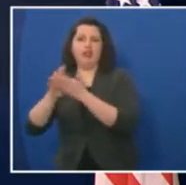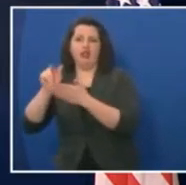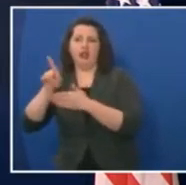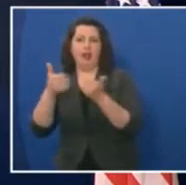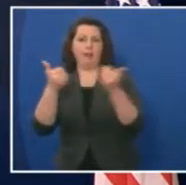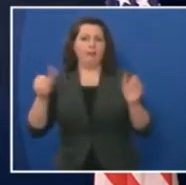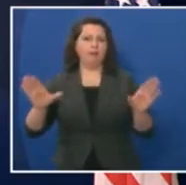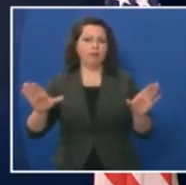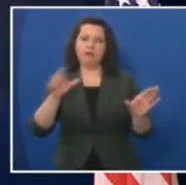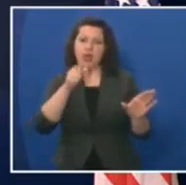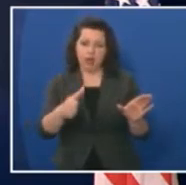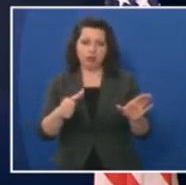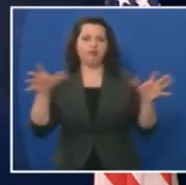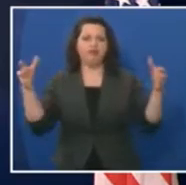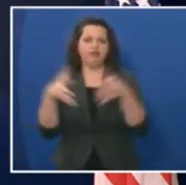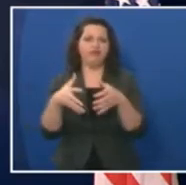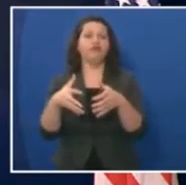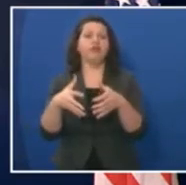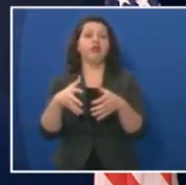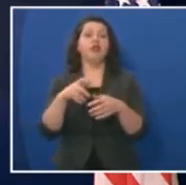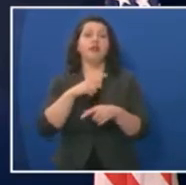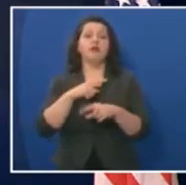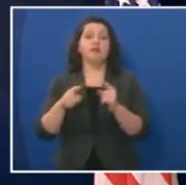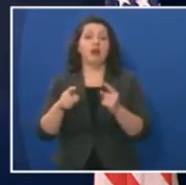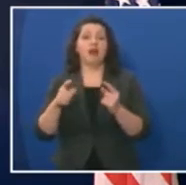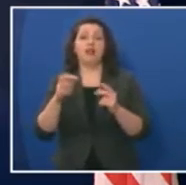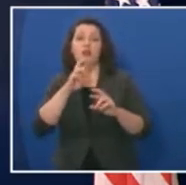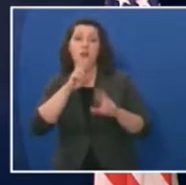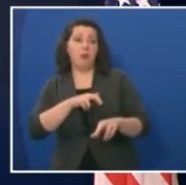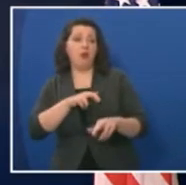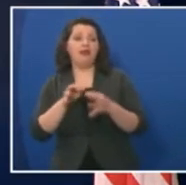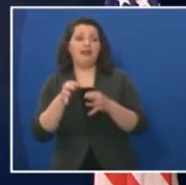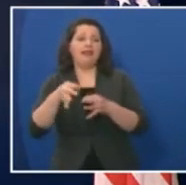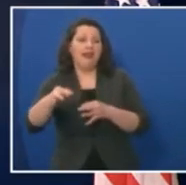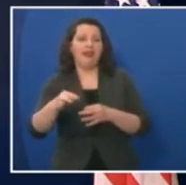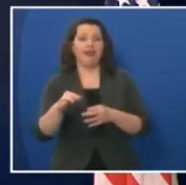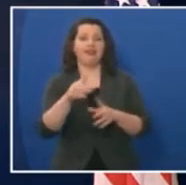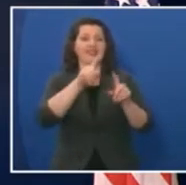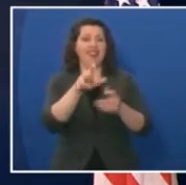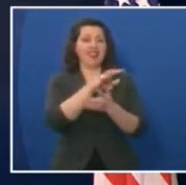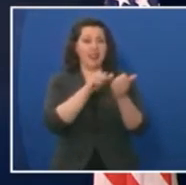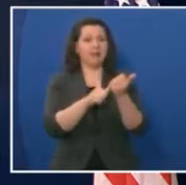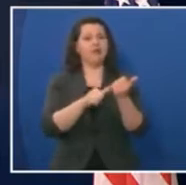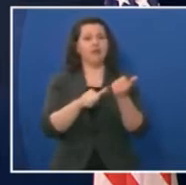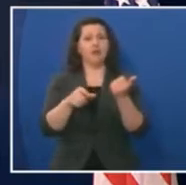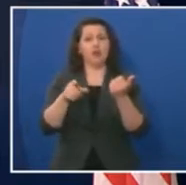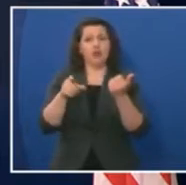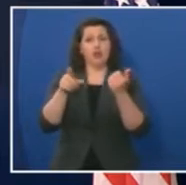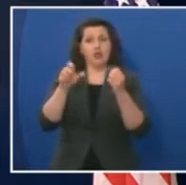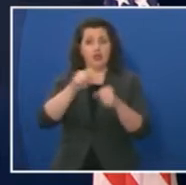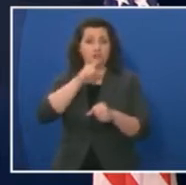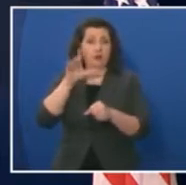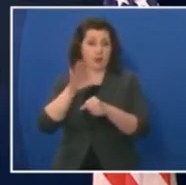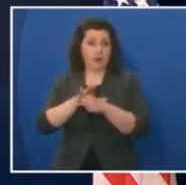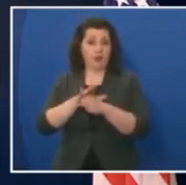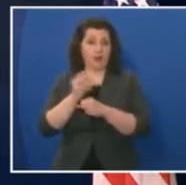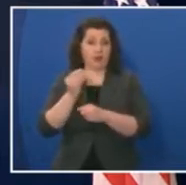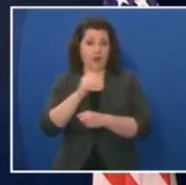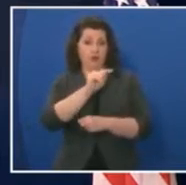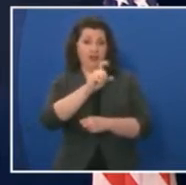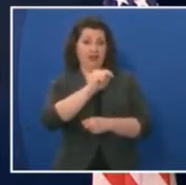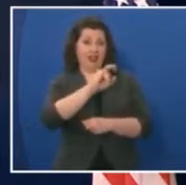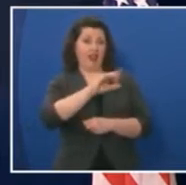results, but after reported some delays and damaged tests, can you commit to sharing Test Iowa data juxtaposed